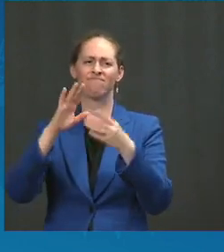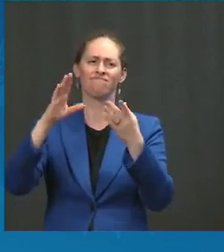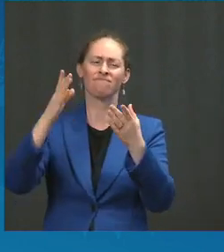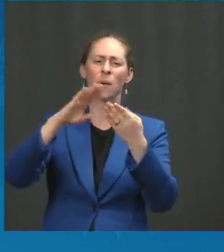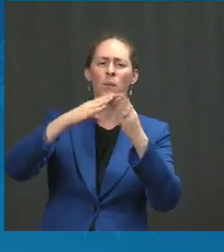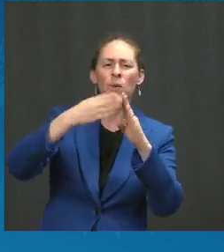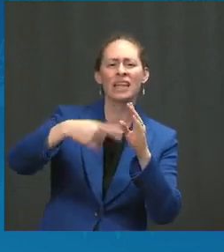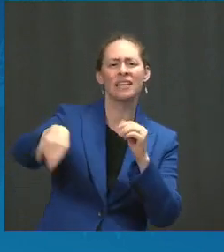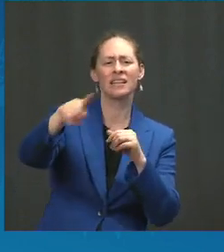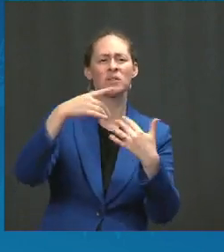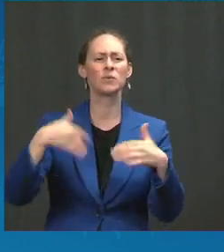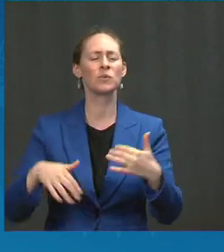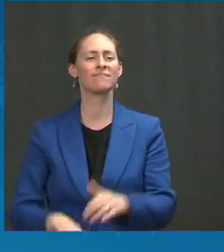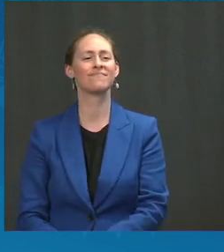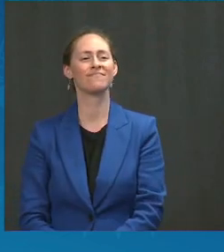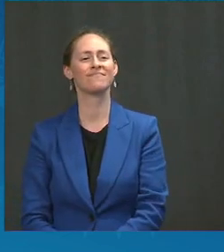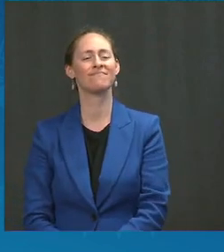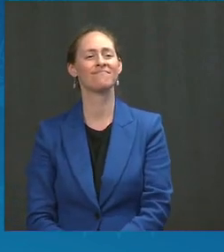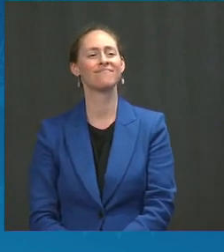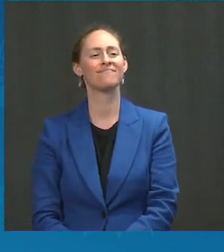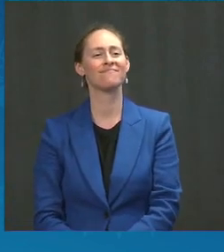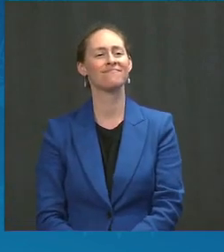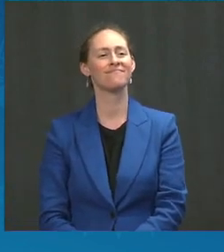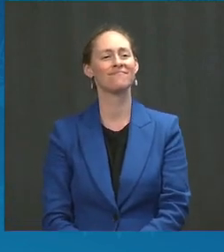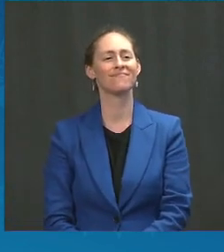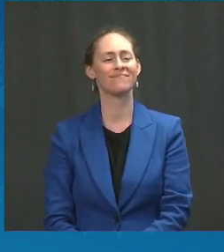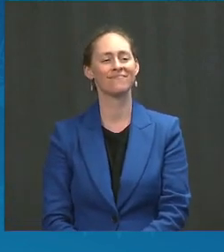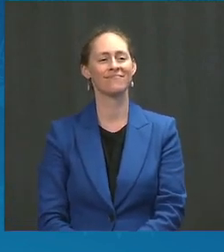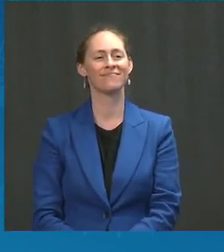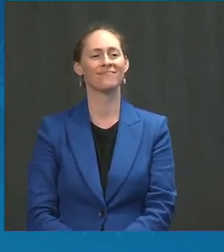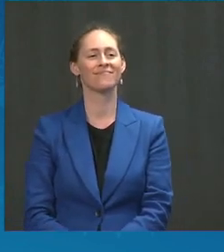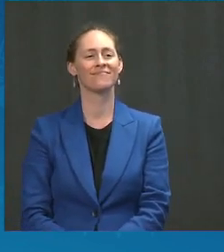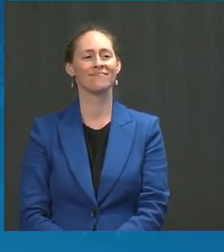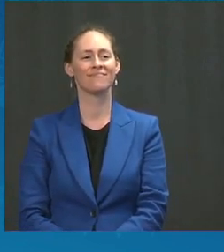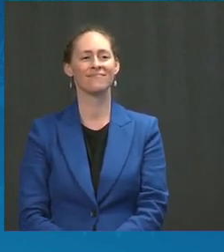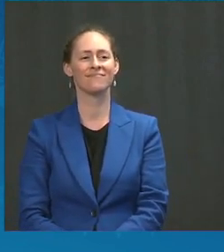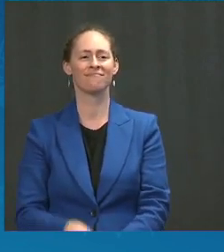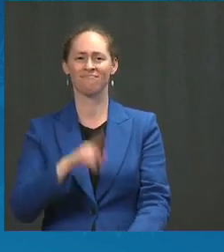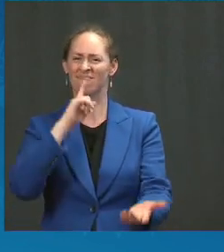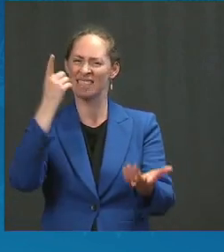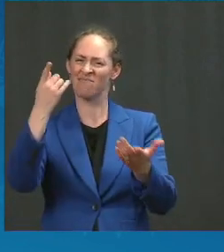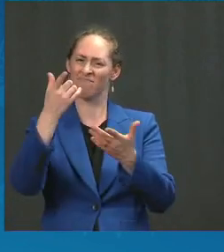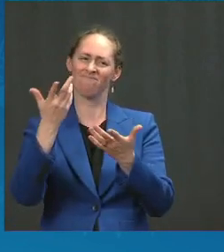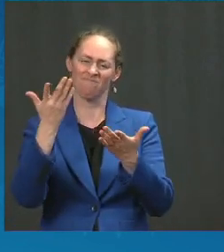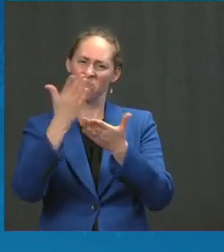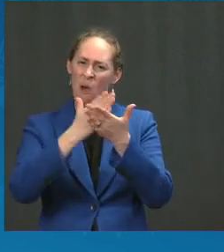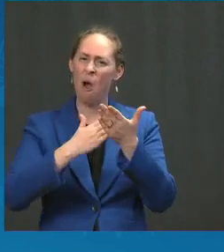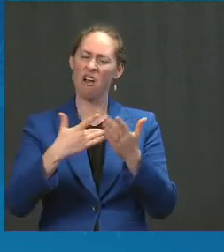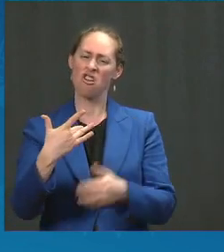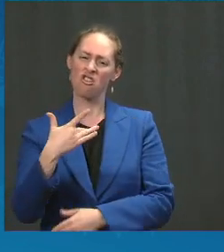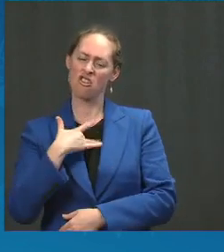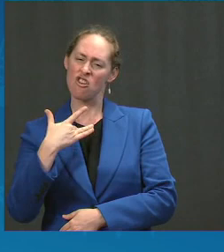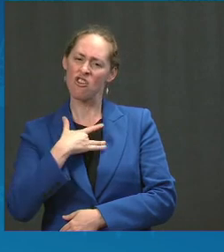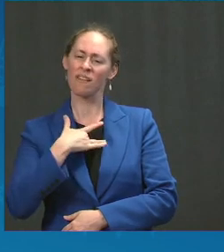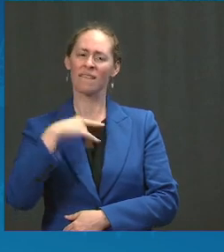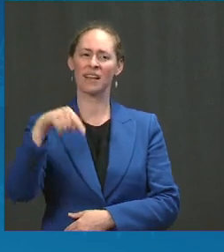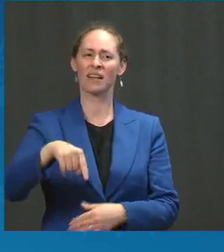the part of the fabric of communities, the culture of communities, the heartbeat of communities. I love our small